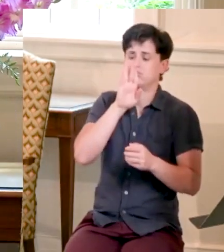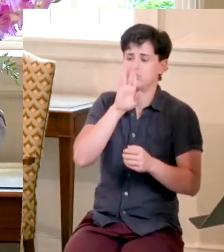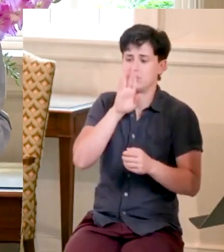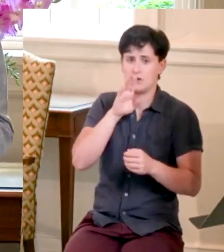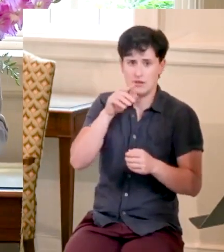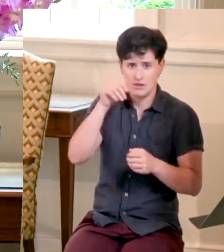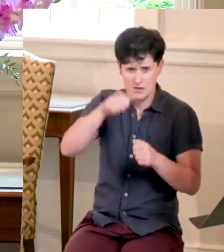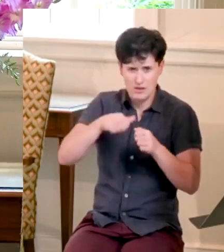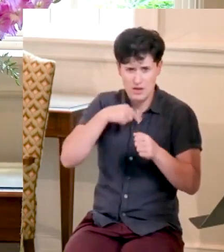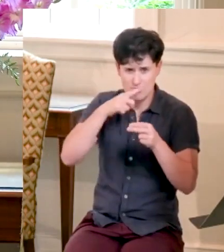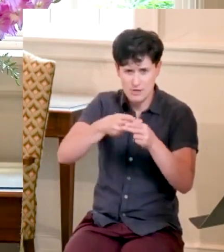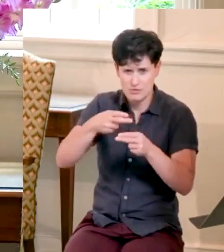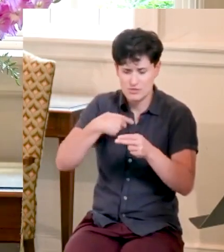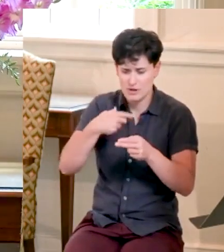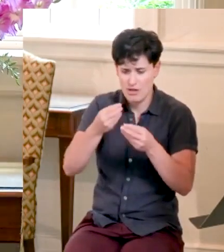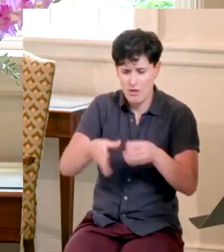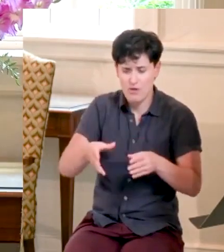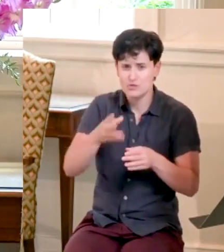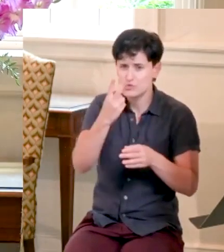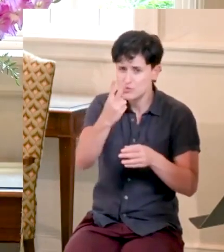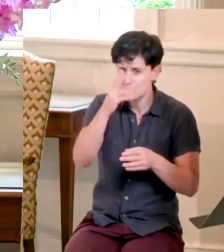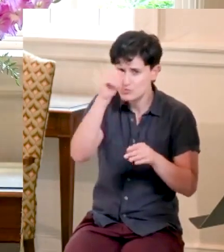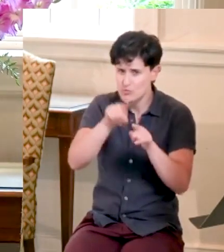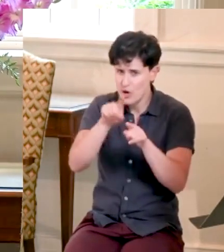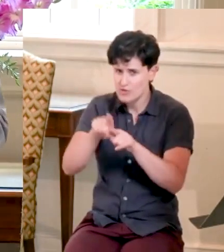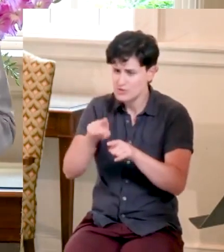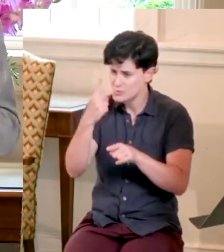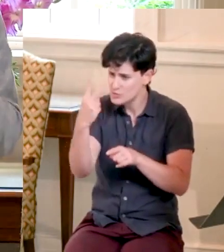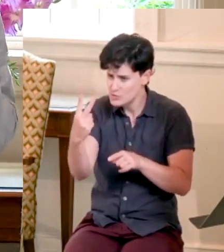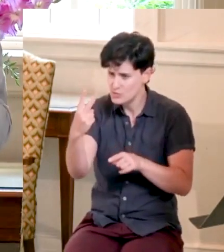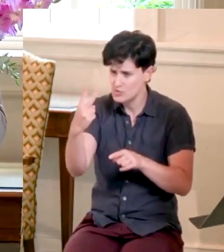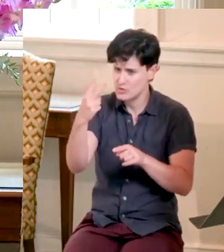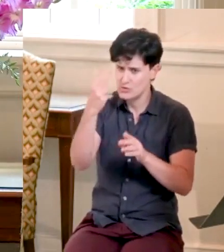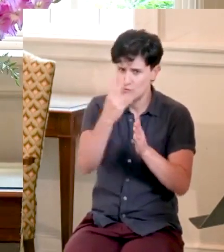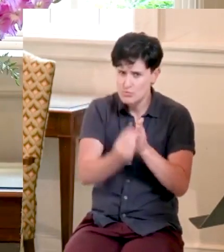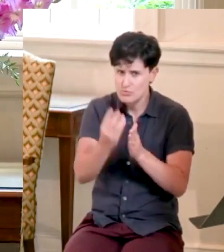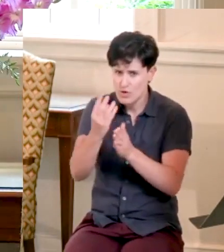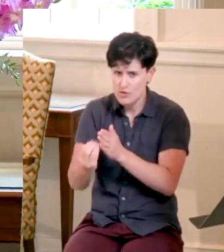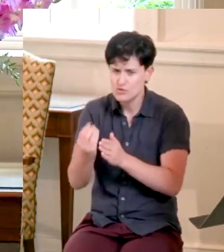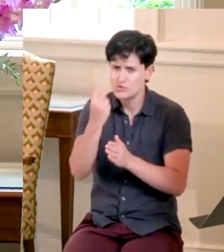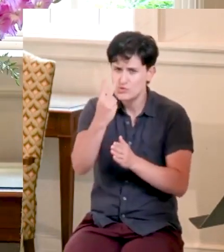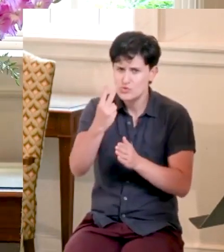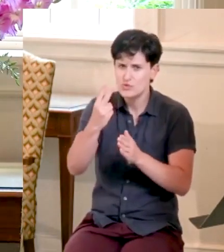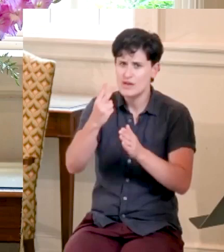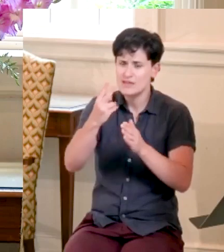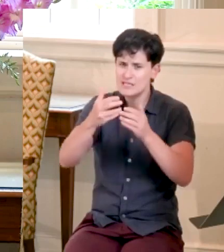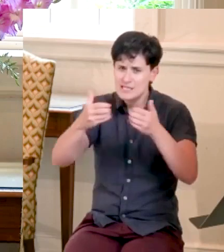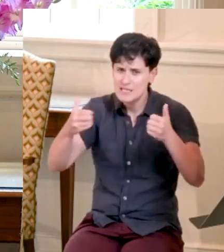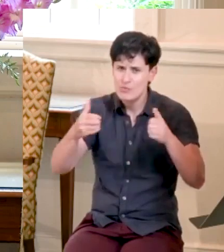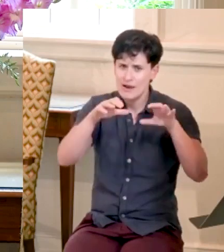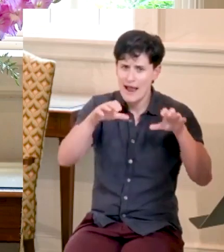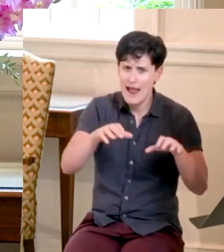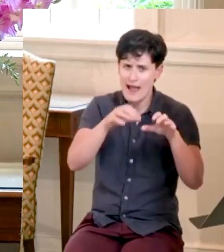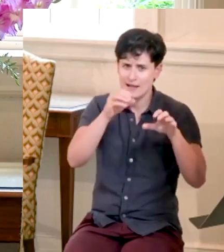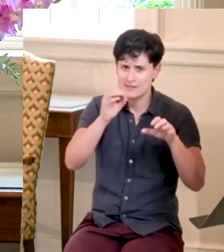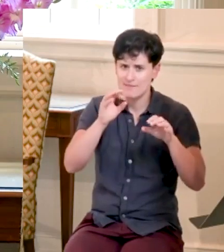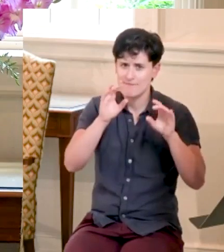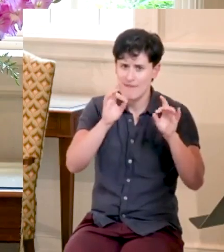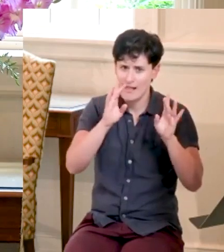two brothers. Two separate acts of violence,